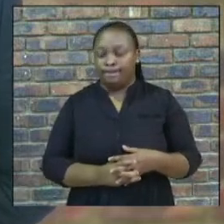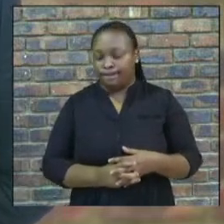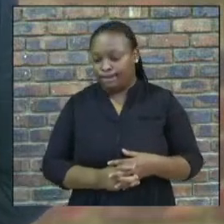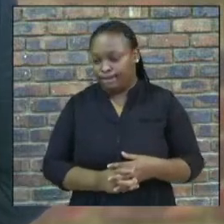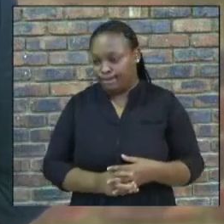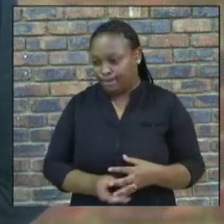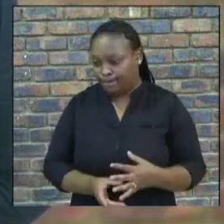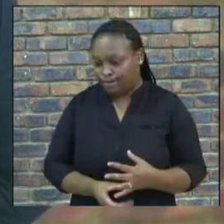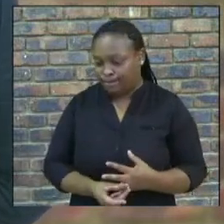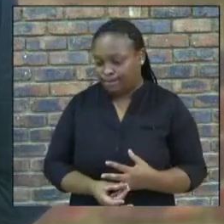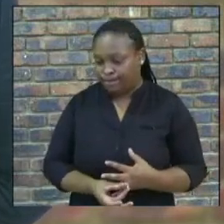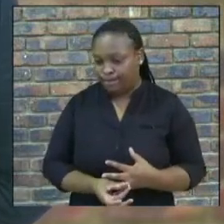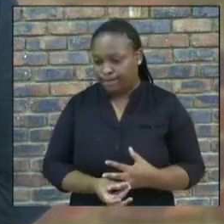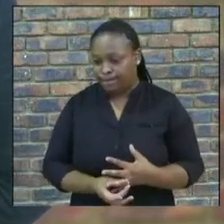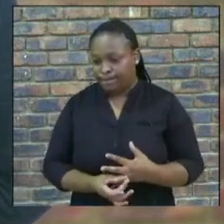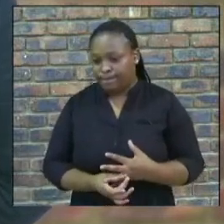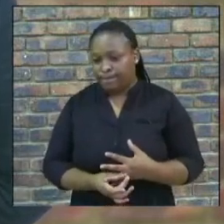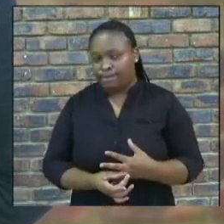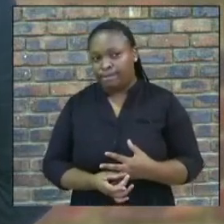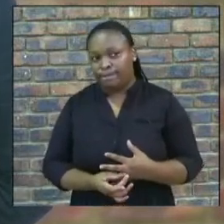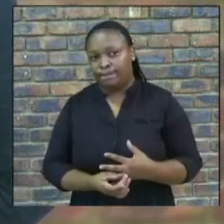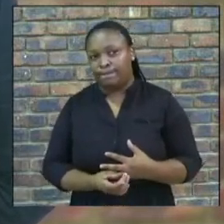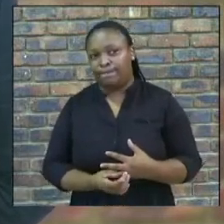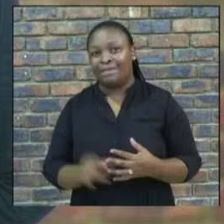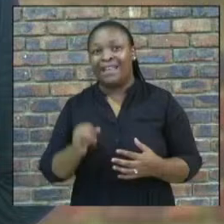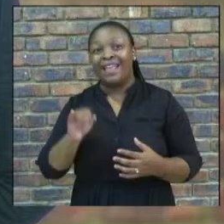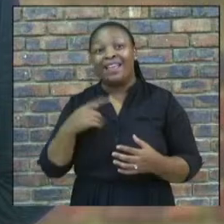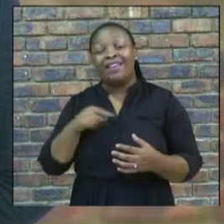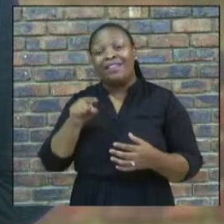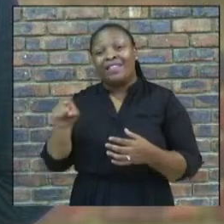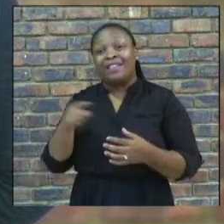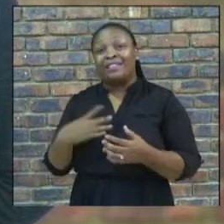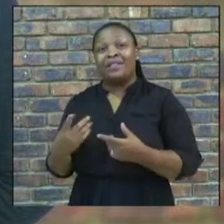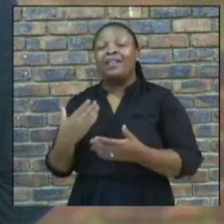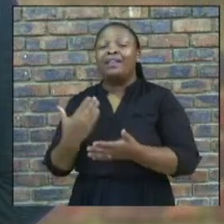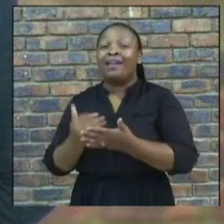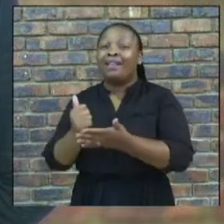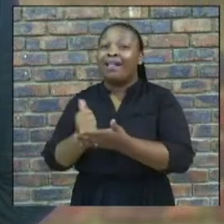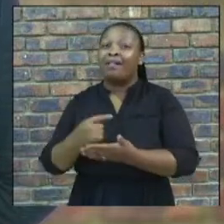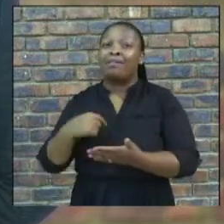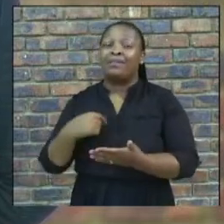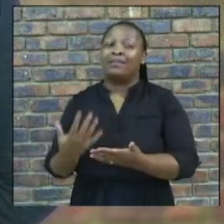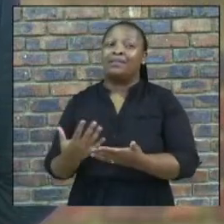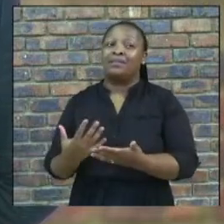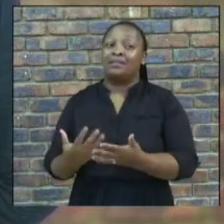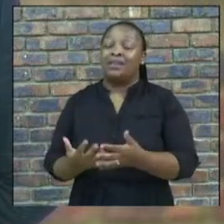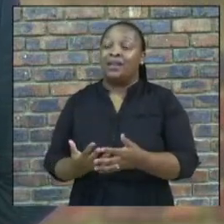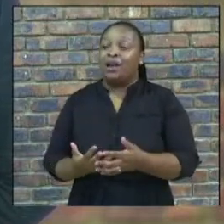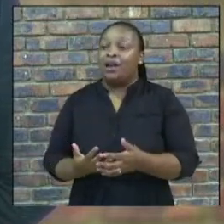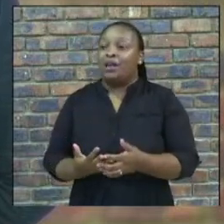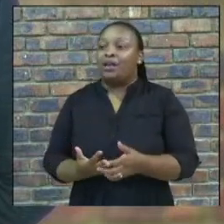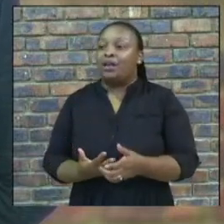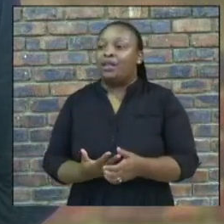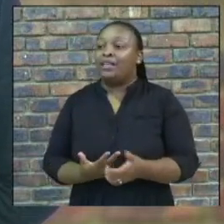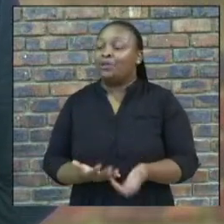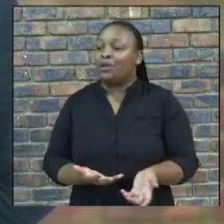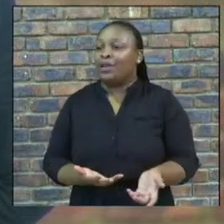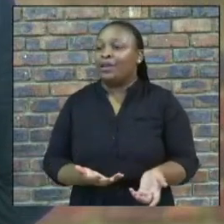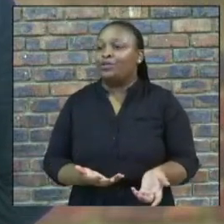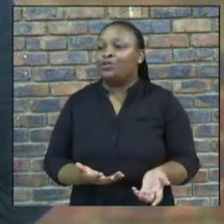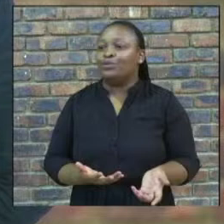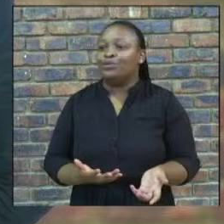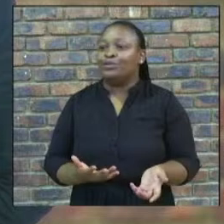If it's done correctly, it can really help a lot. Country Aruna in terms of